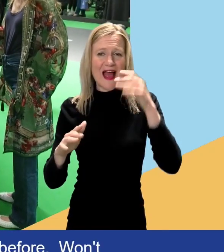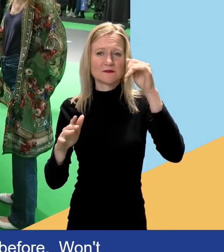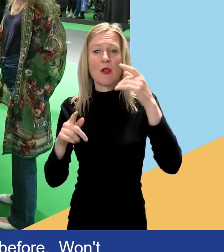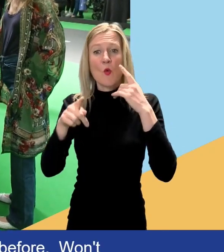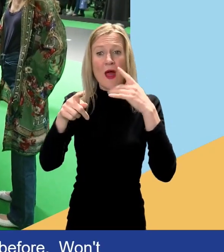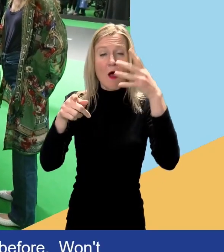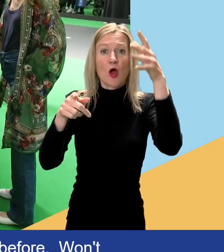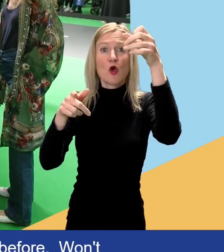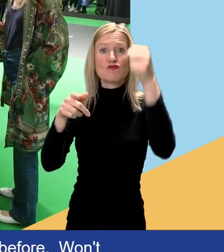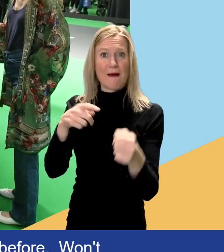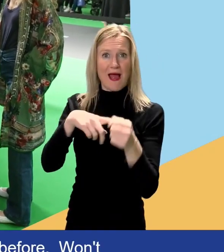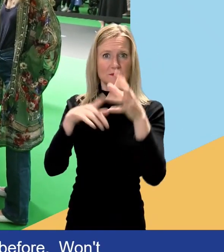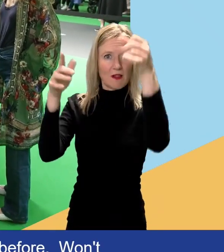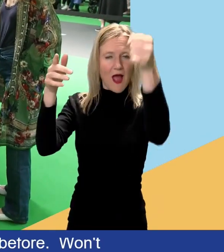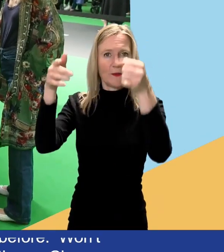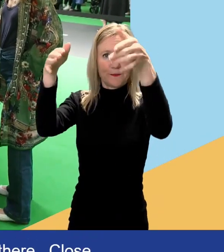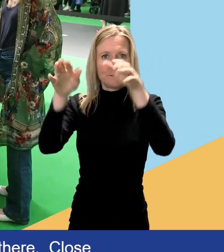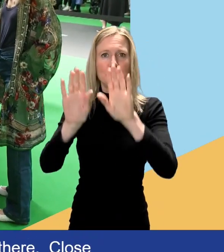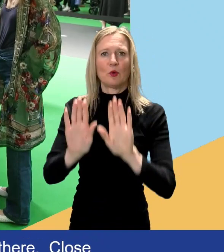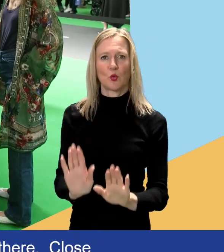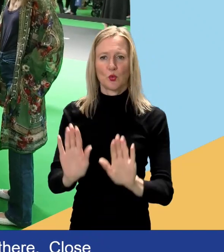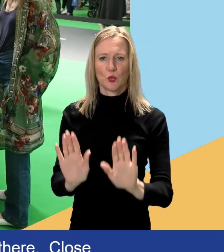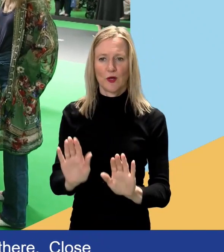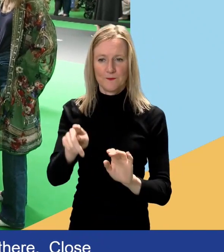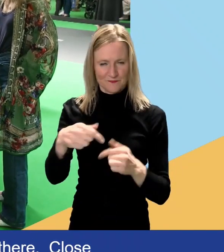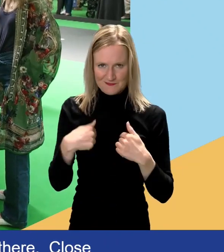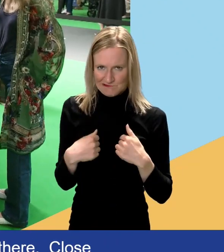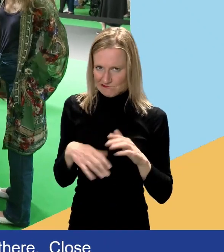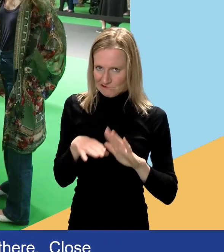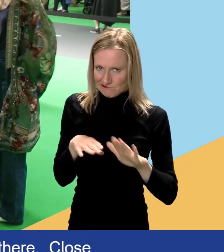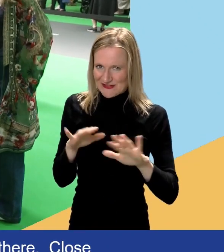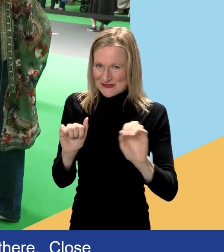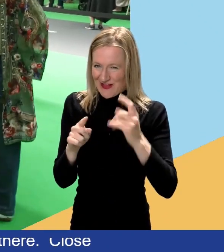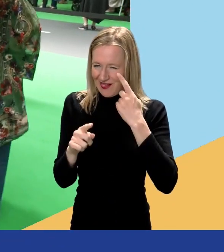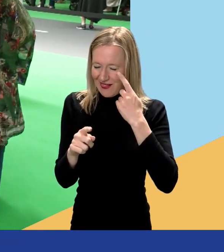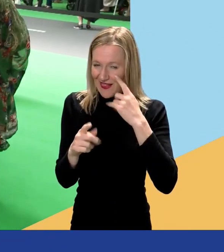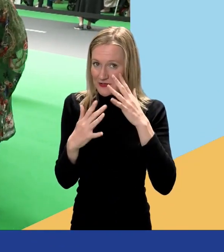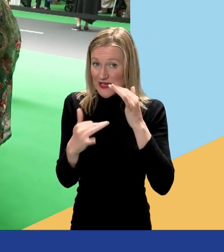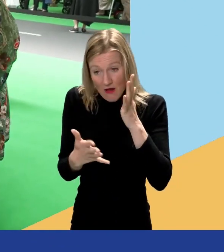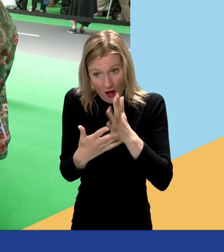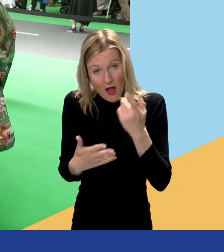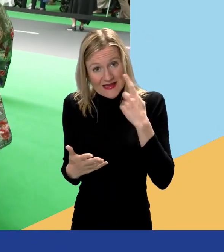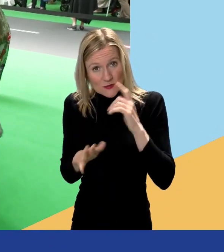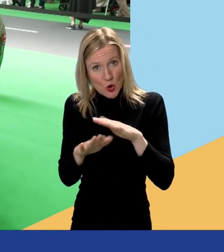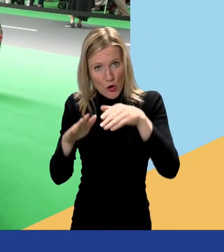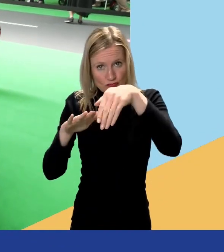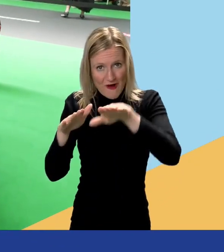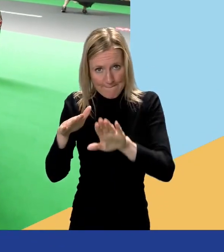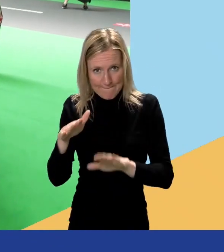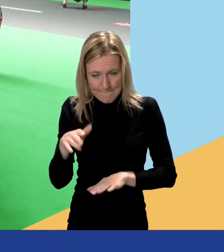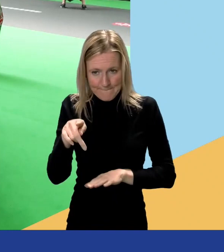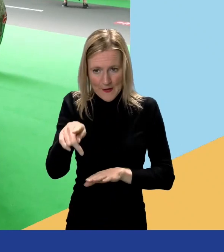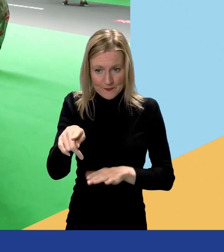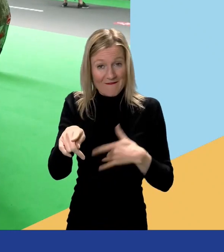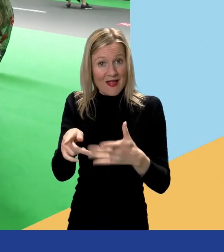again, there's a grab handle, which makes it a little bit easier. Now, I've not rehearsed this, so this will be a really good test as to easy the ramp is to use. I believe you